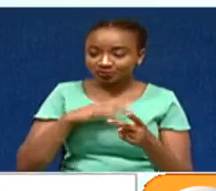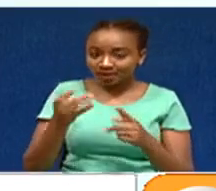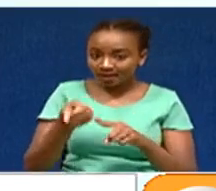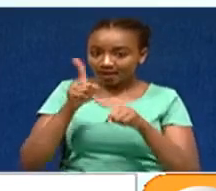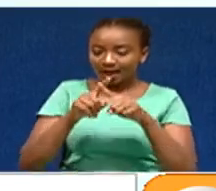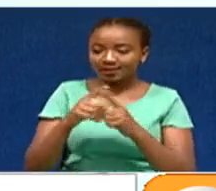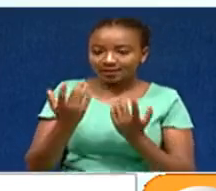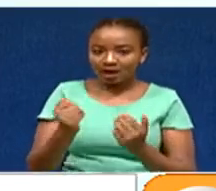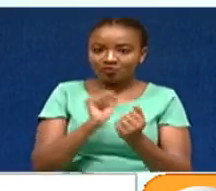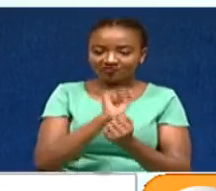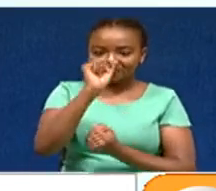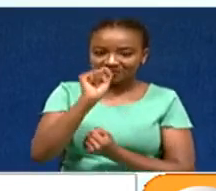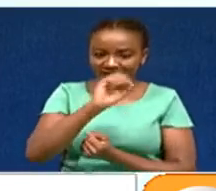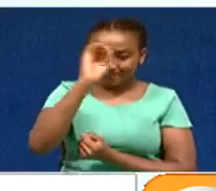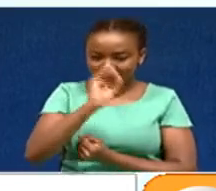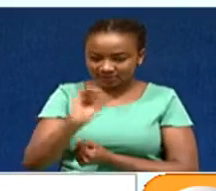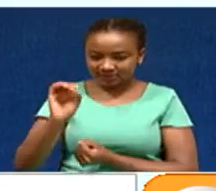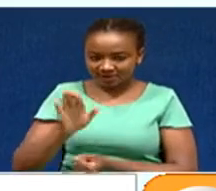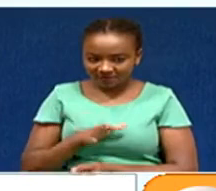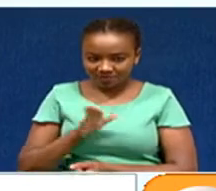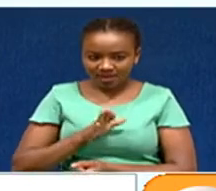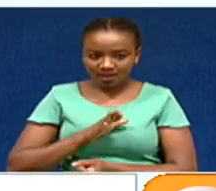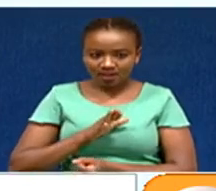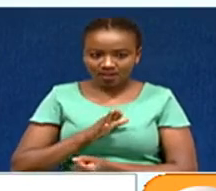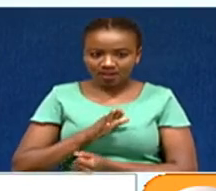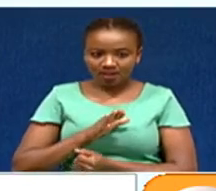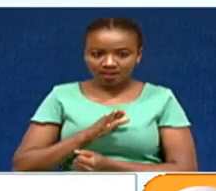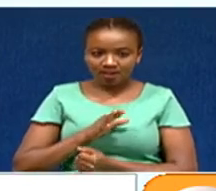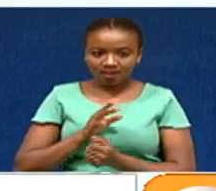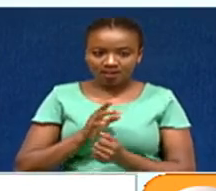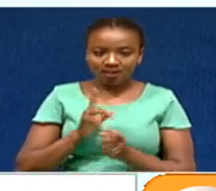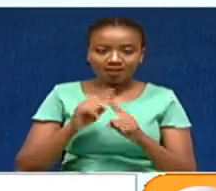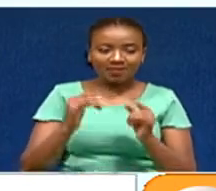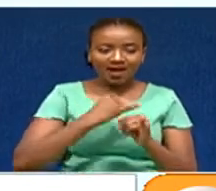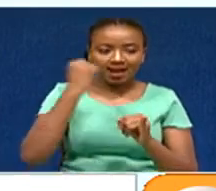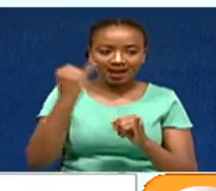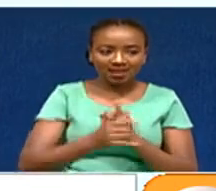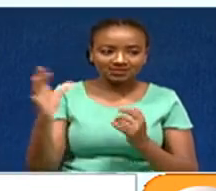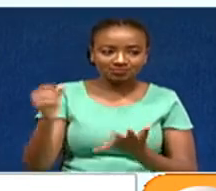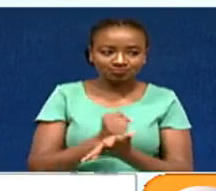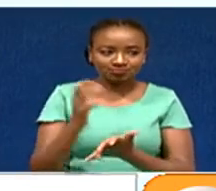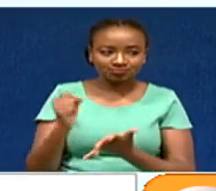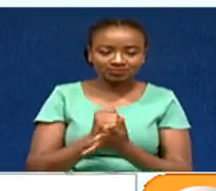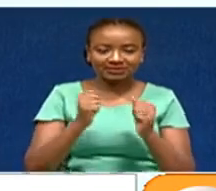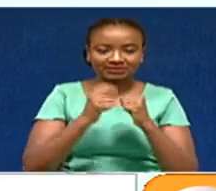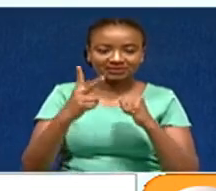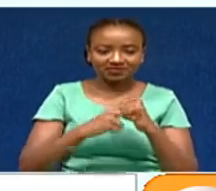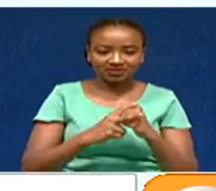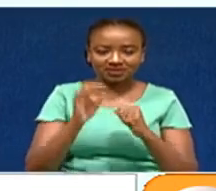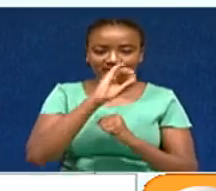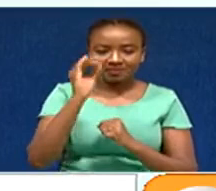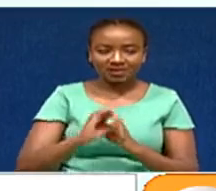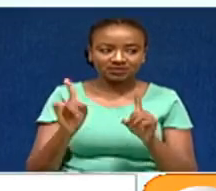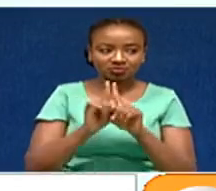increased to 15% female. The last recruitment in January, it was 17%. We